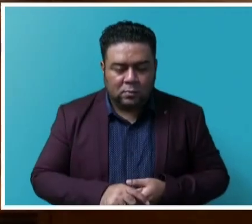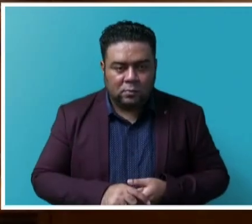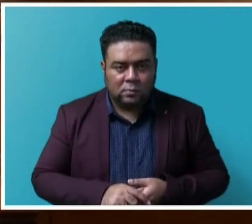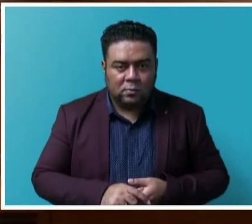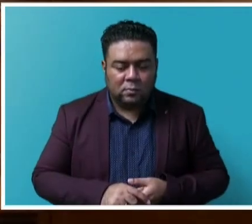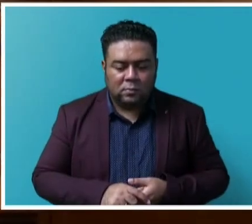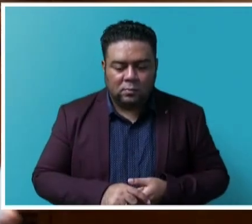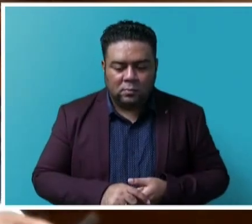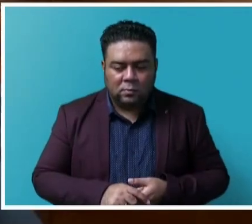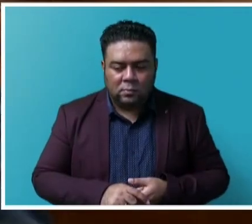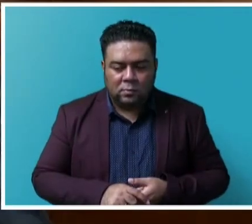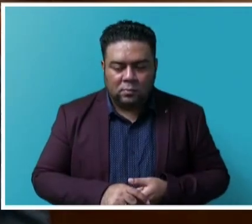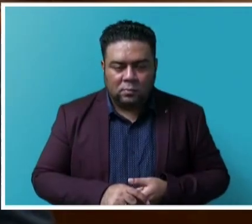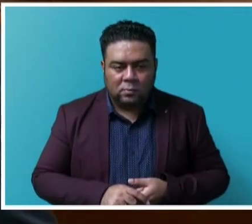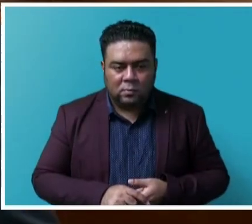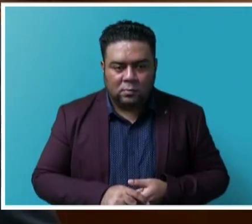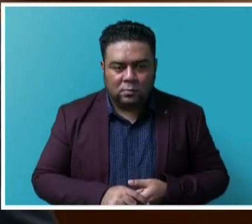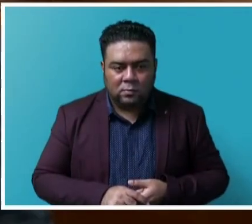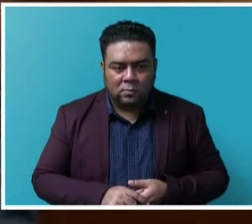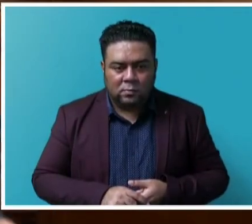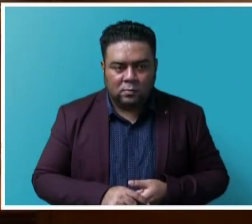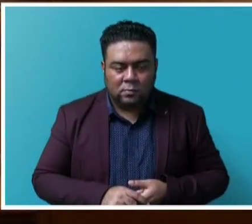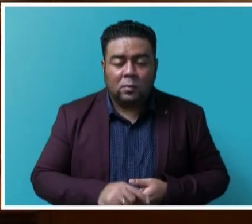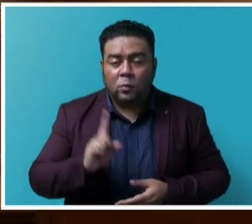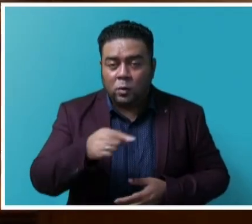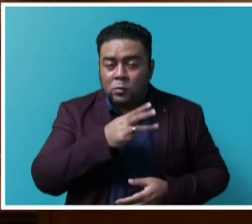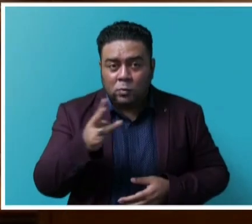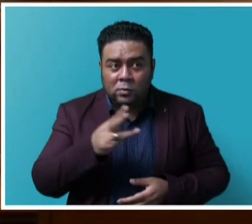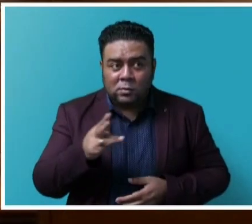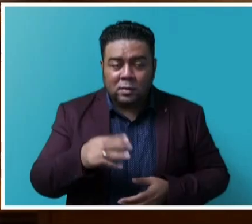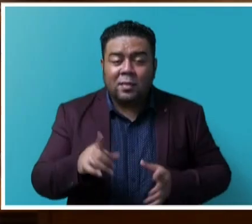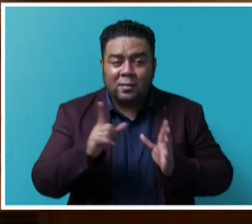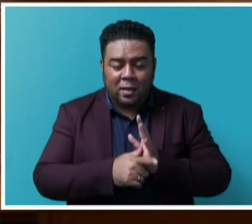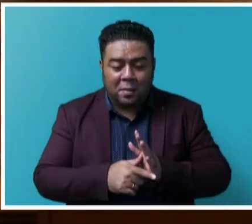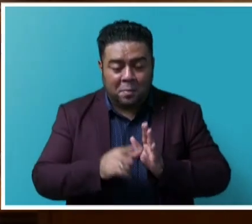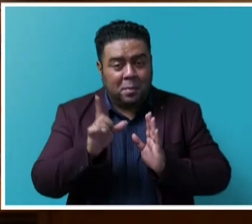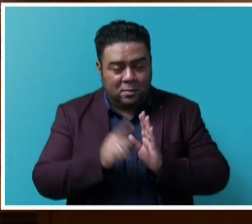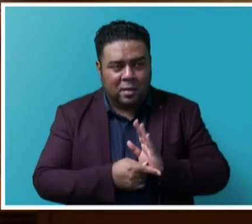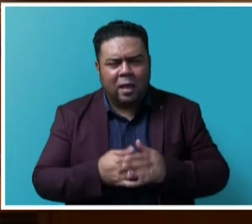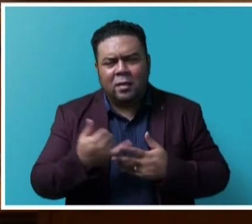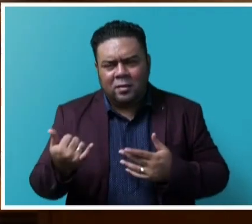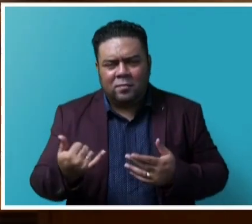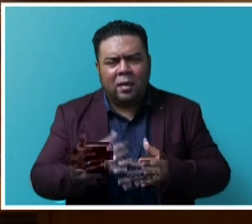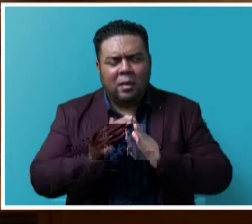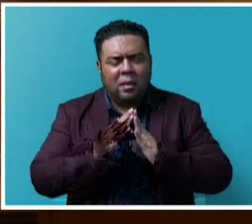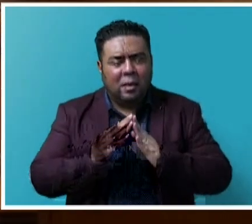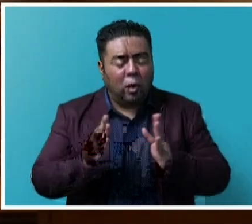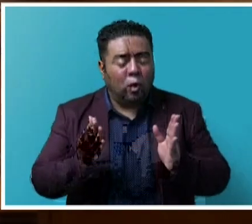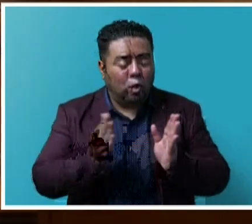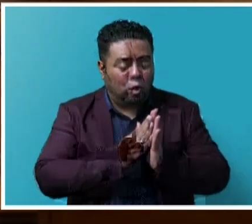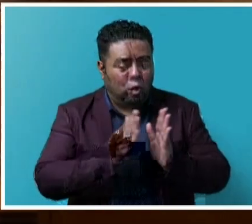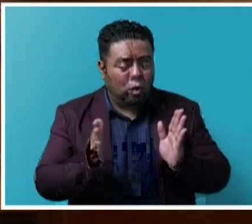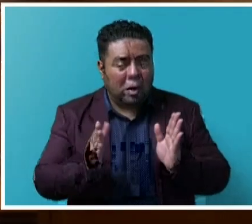sector. Mr. Speaker, sir, with those words in the time allocated to me, I leave the specific remarks